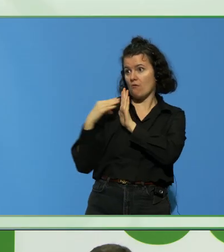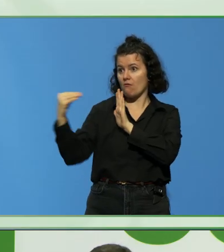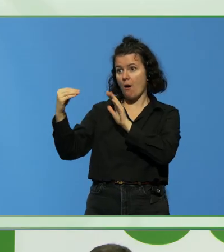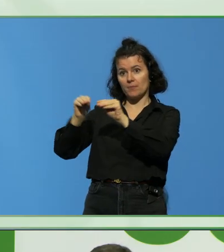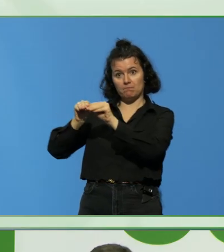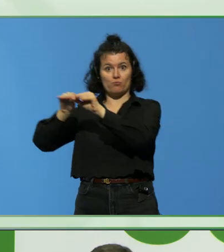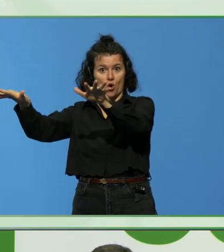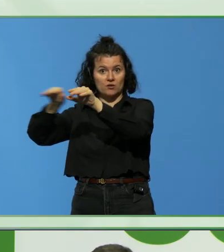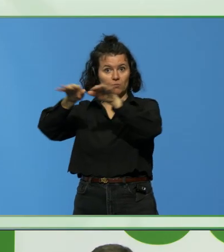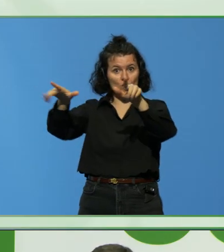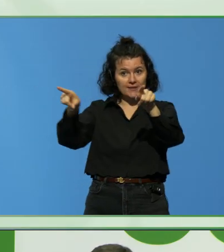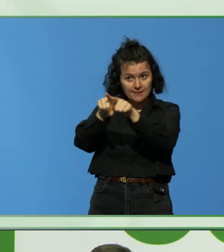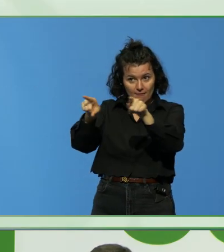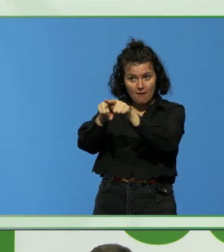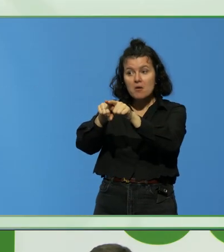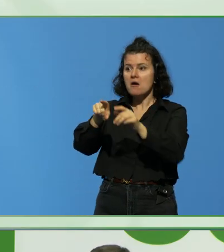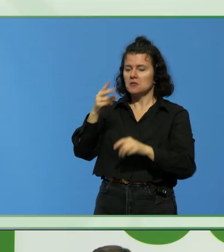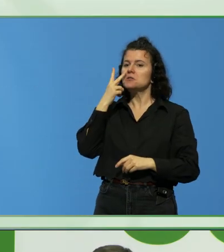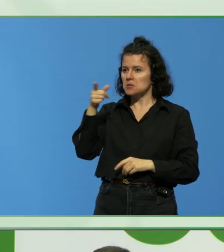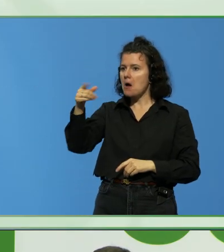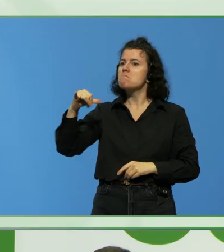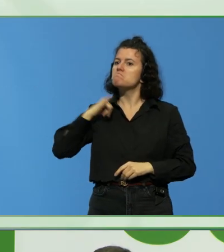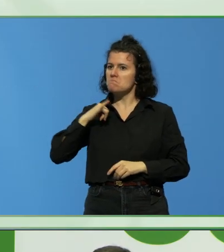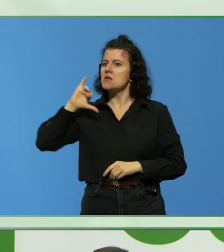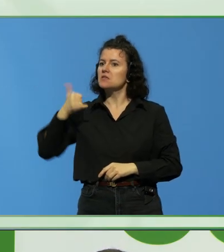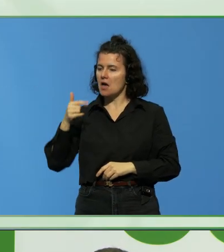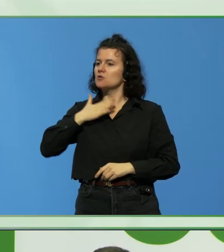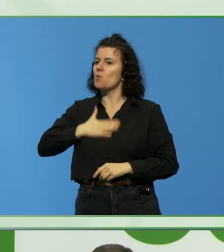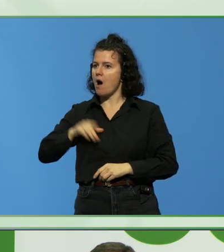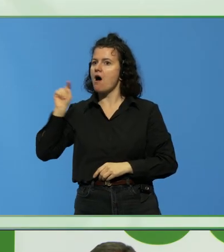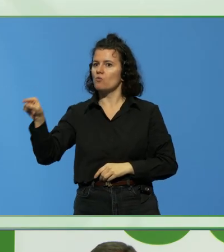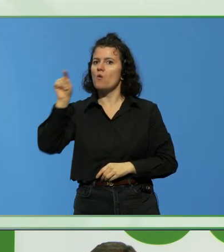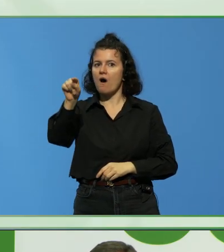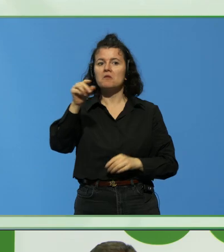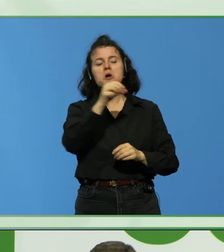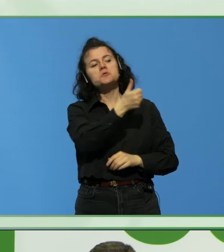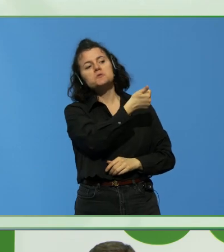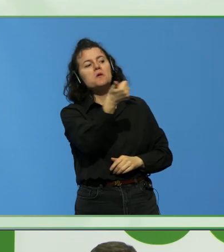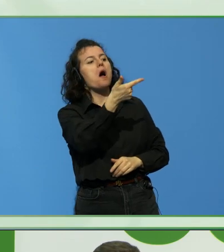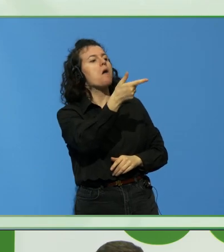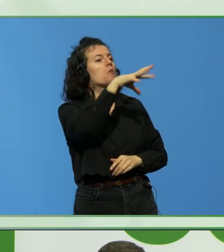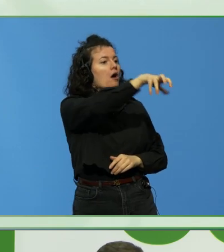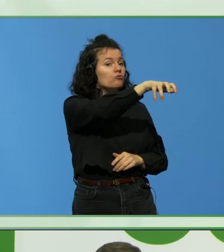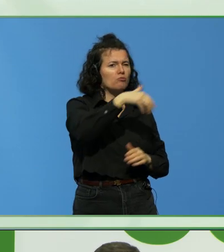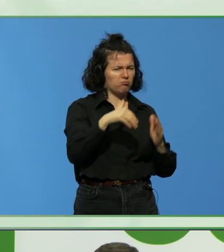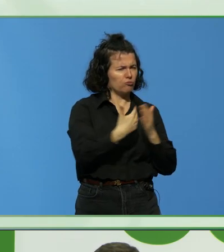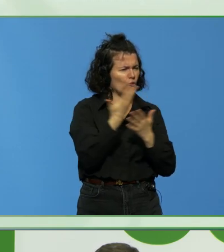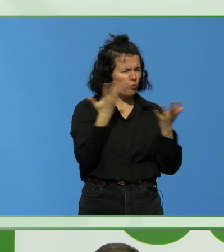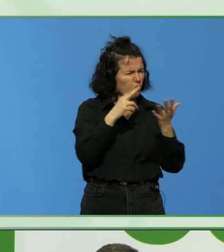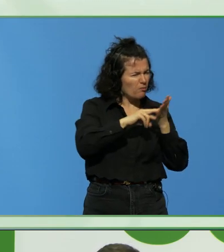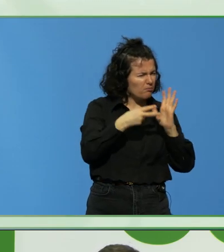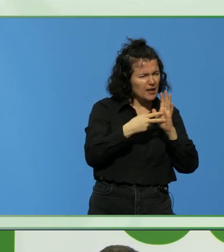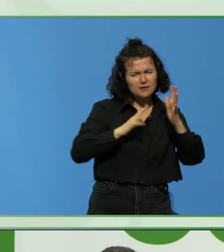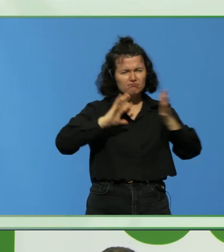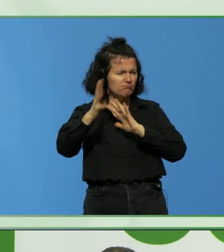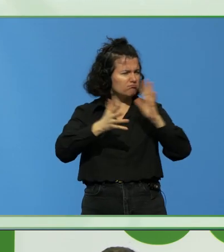offer is new and unknown, and now this event is a possibility for